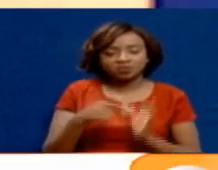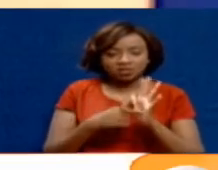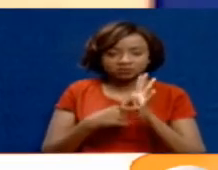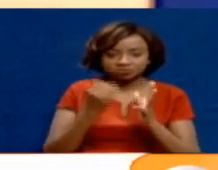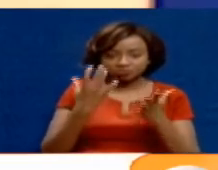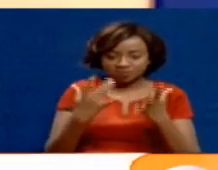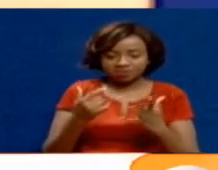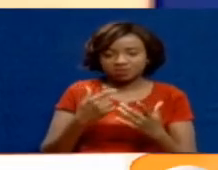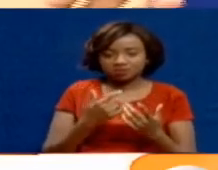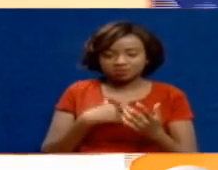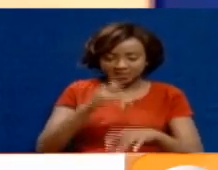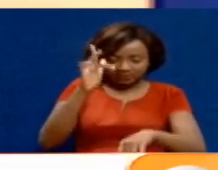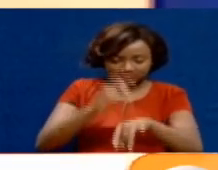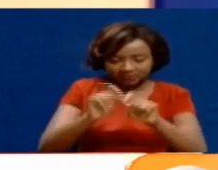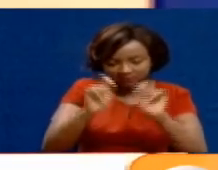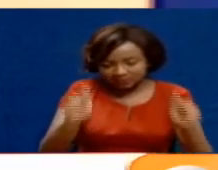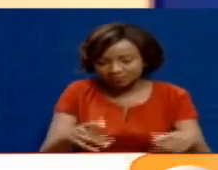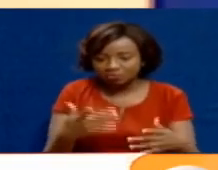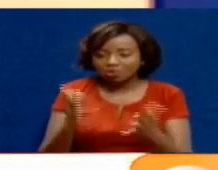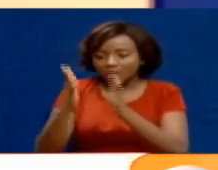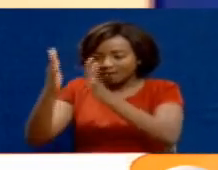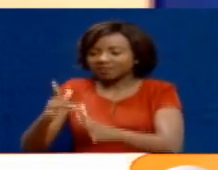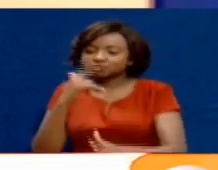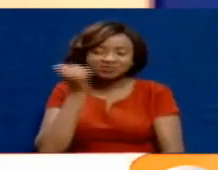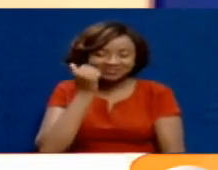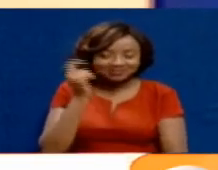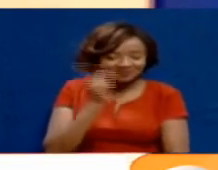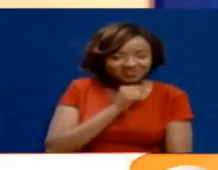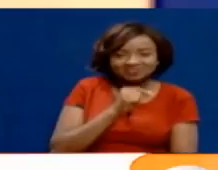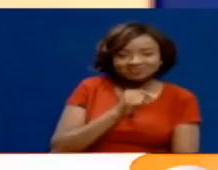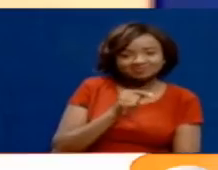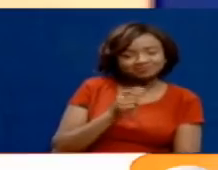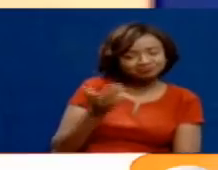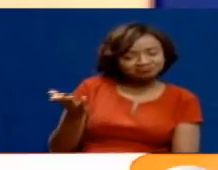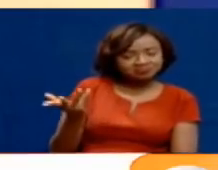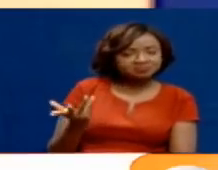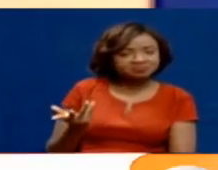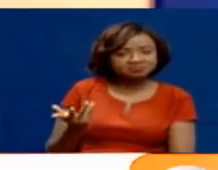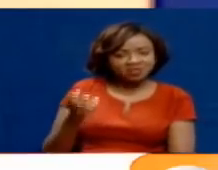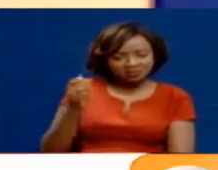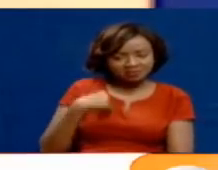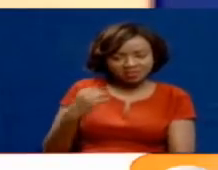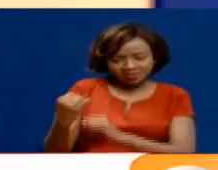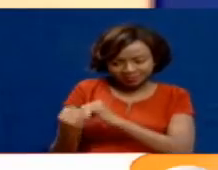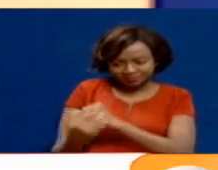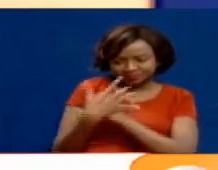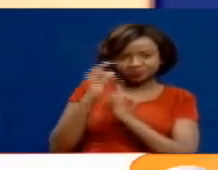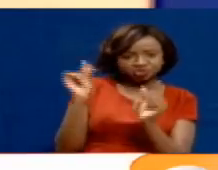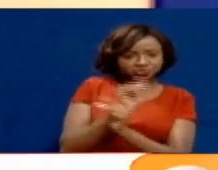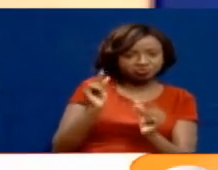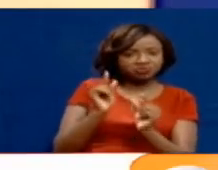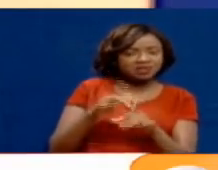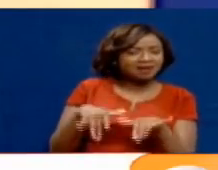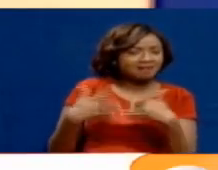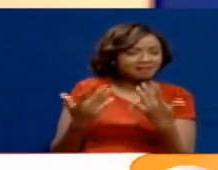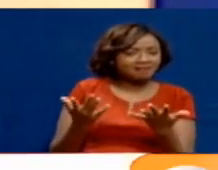come in contact with a surface, with an individual who's infected, yes, what would make you more susceptible to contracting COVID-19? As